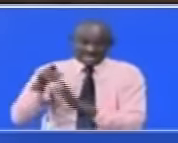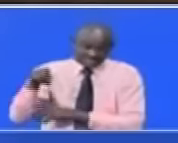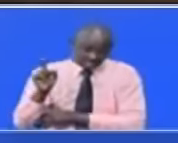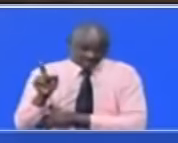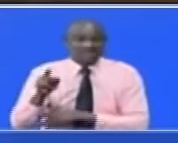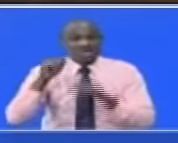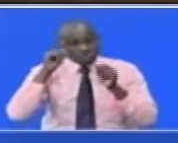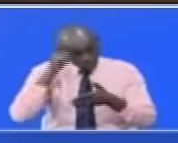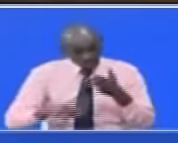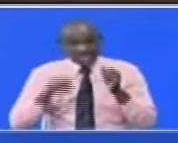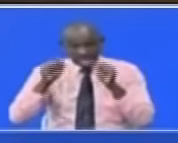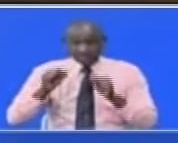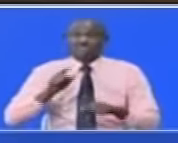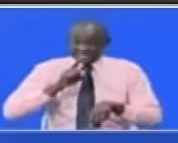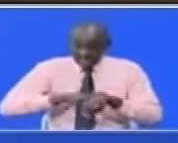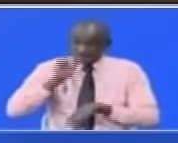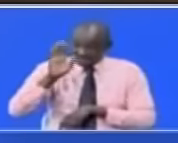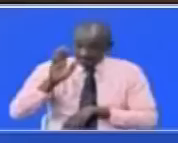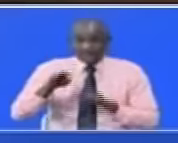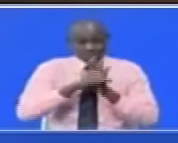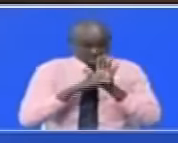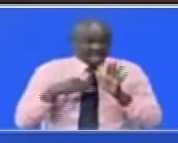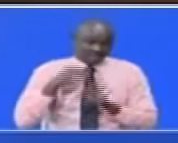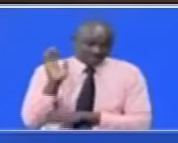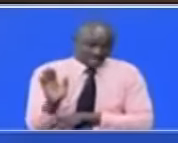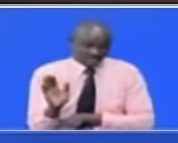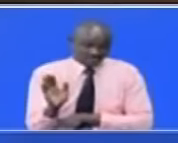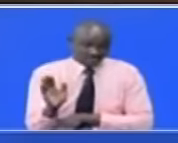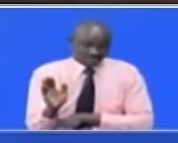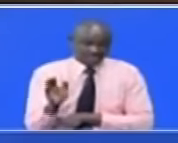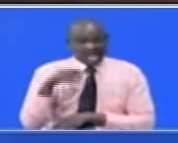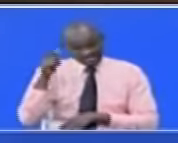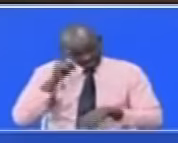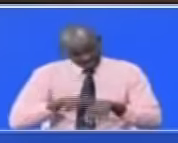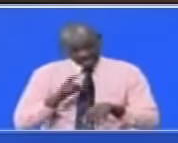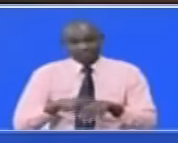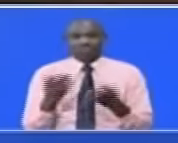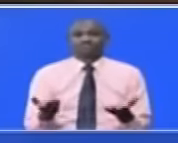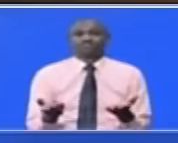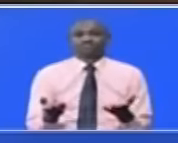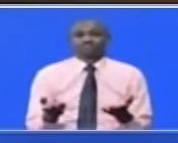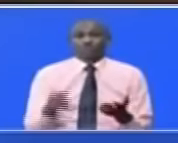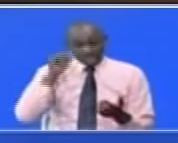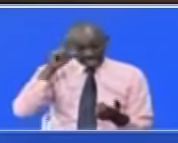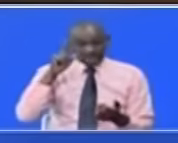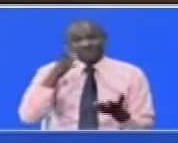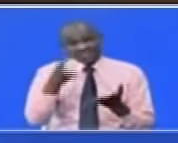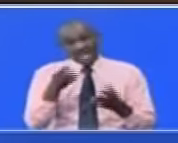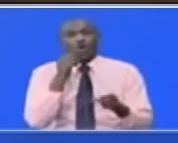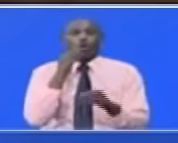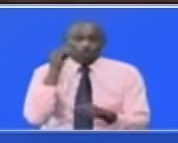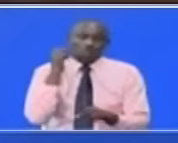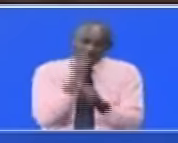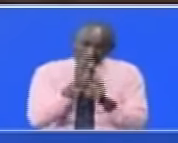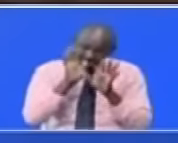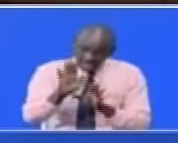able to do things her own way. If I sometimes she will carry. She'll do her homework before